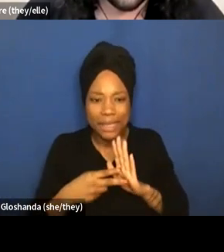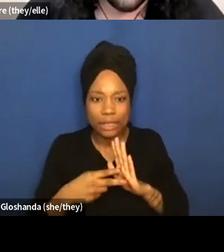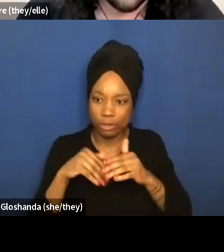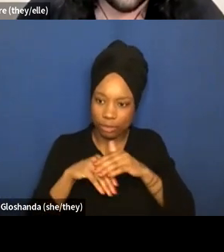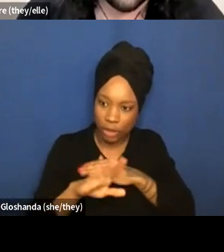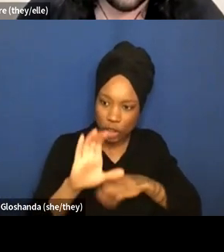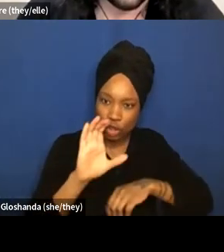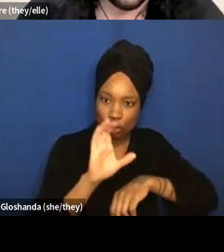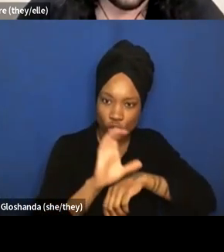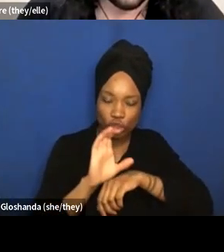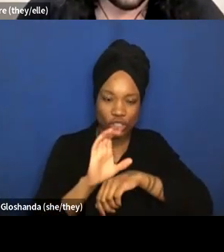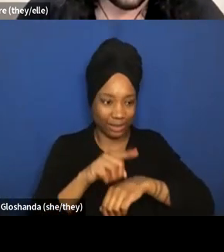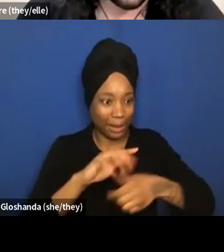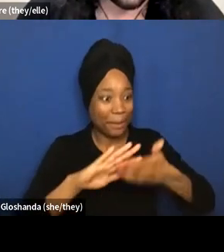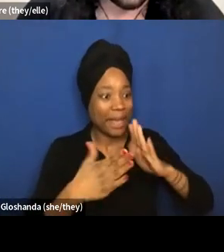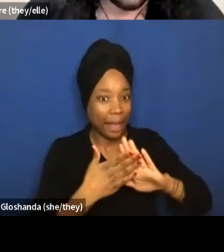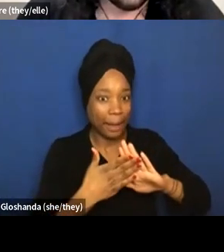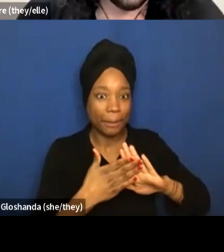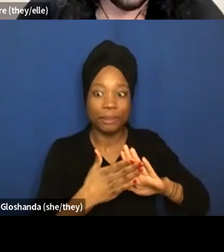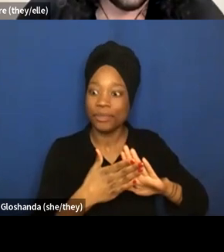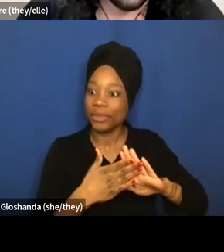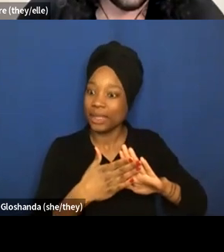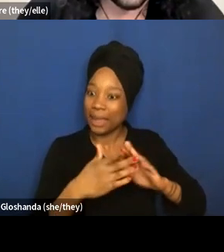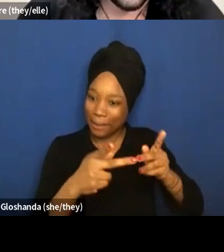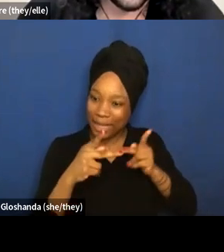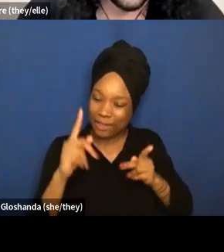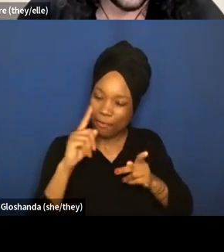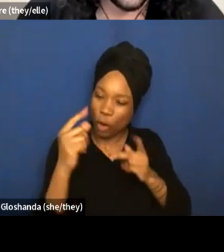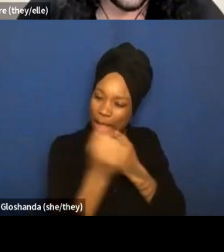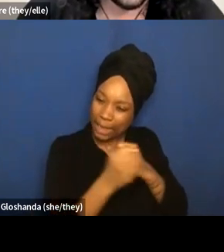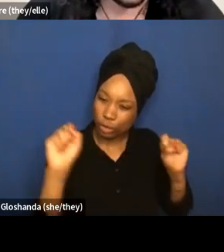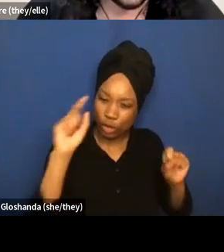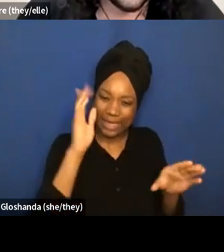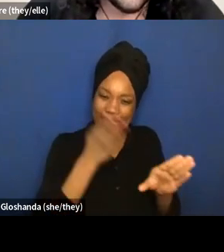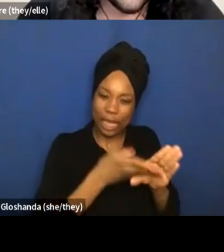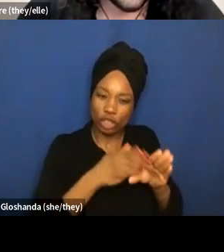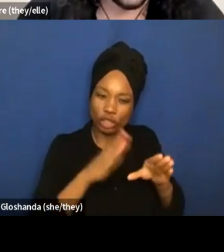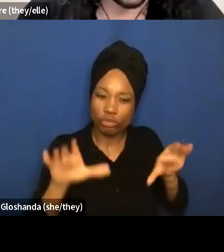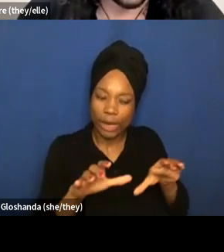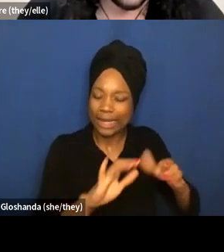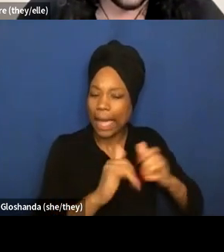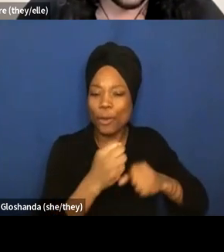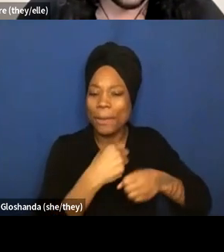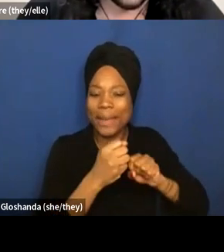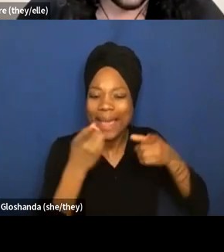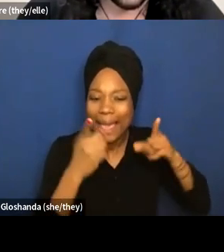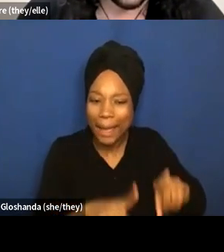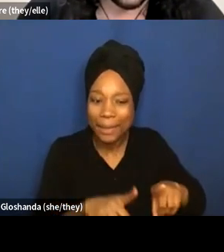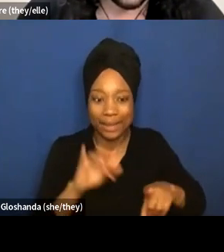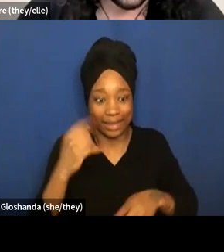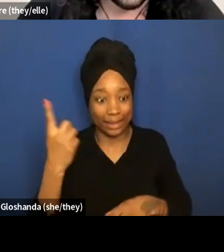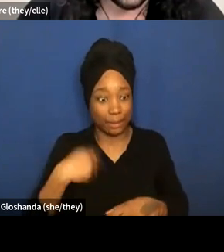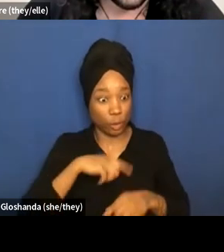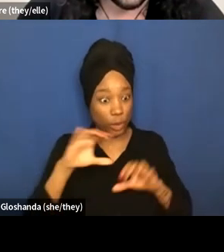churches to make them sites of like liberatory psychological practice? Or what does that look like? How do we make that happen? How do we go to like, and this is something we do. We work with a lot